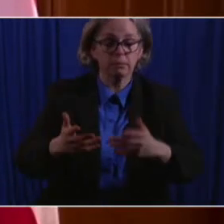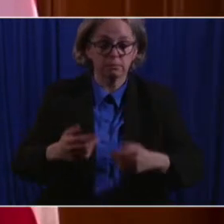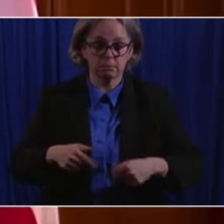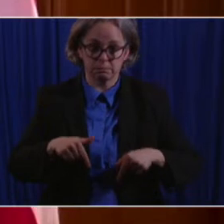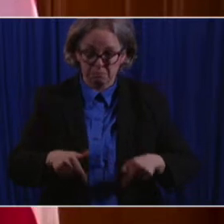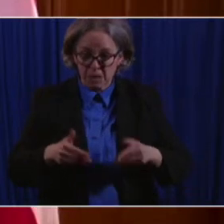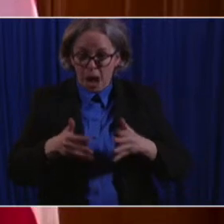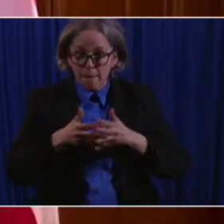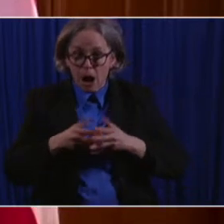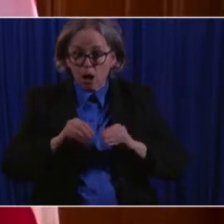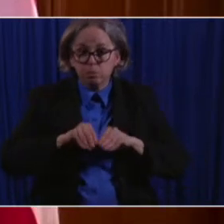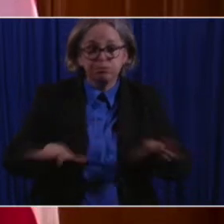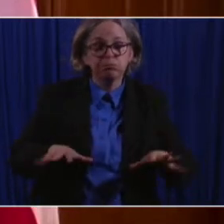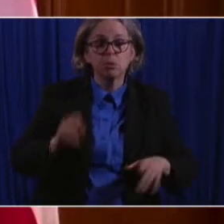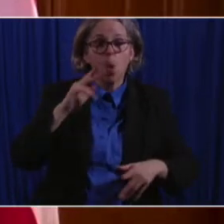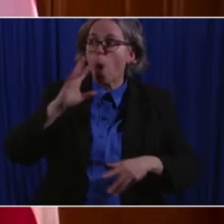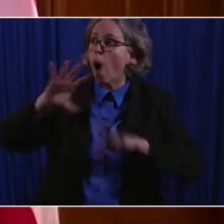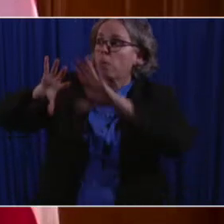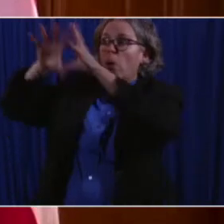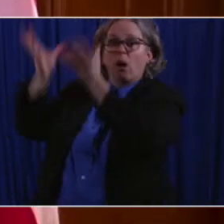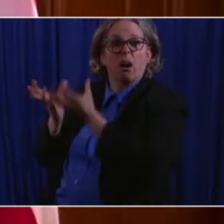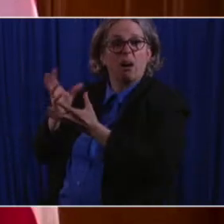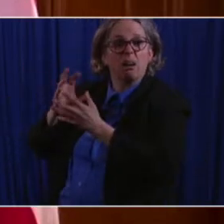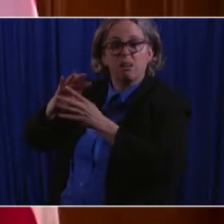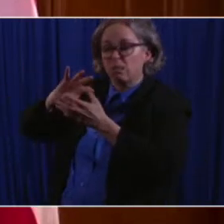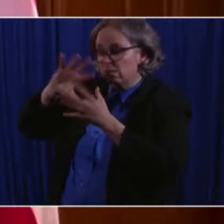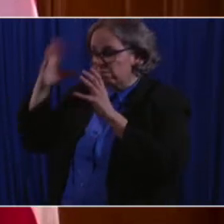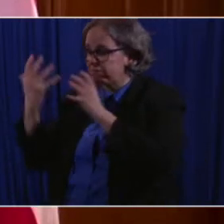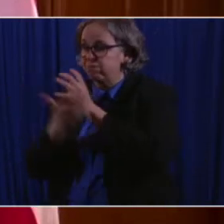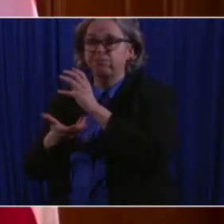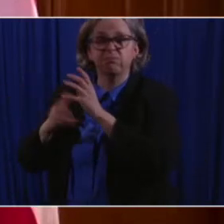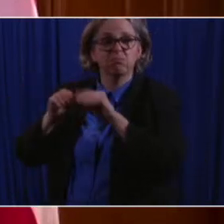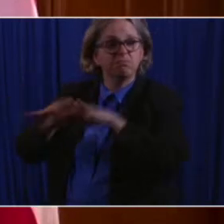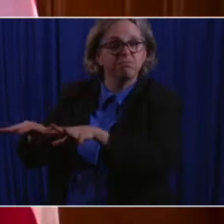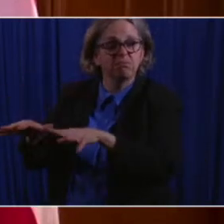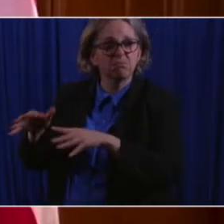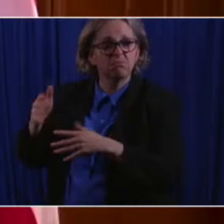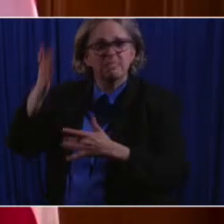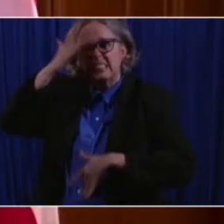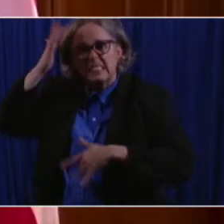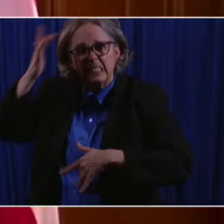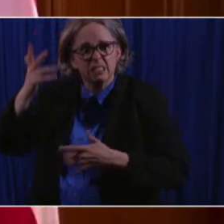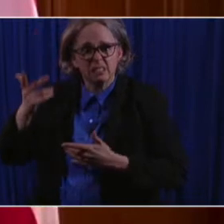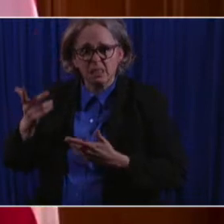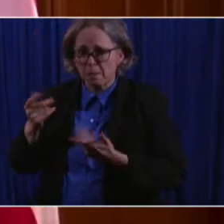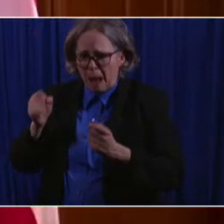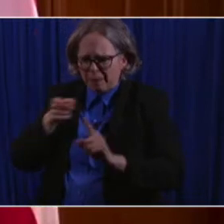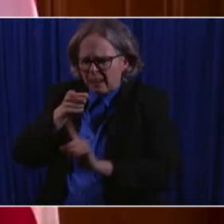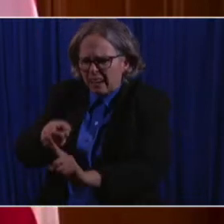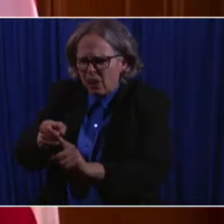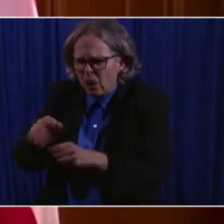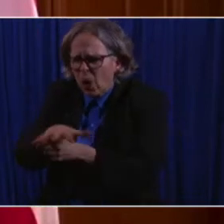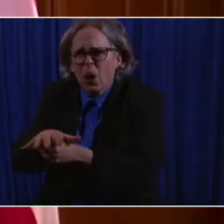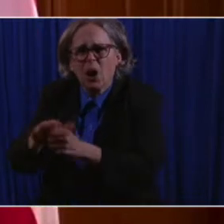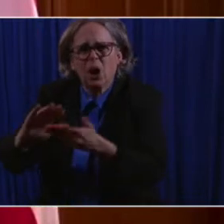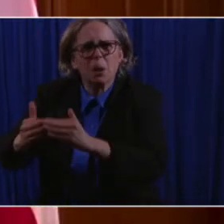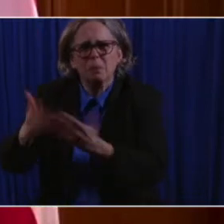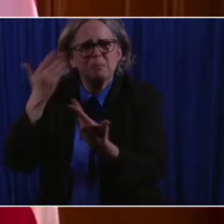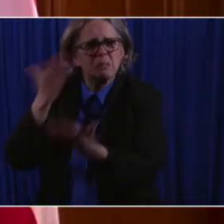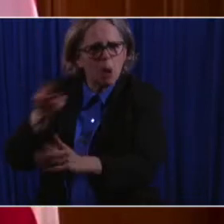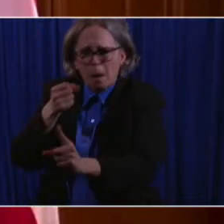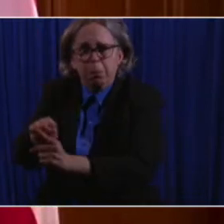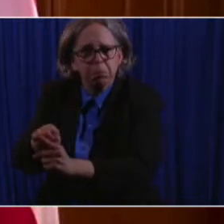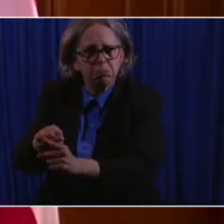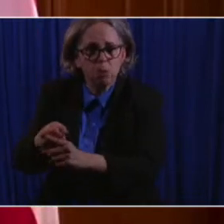may be something that impacts a community when someone comes in from an area that has